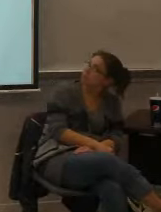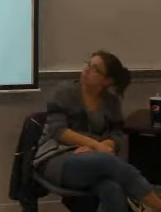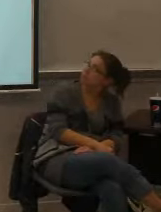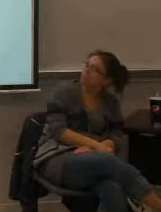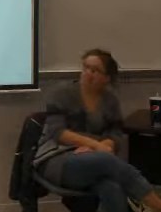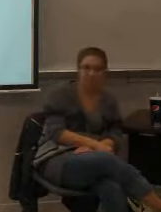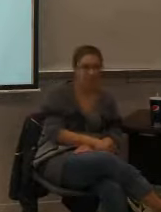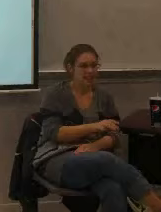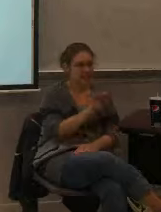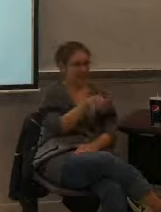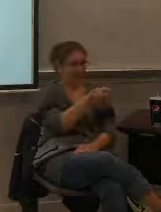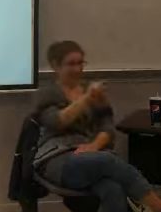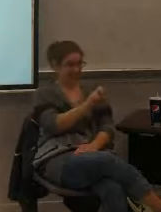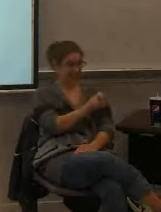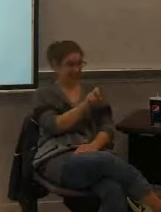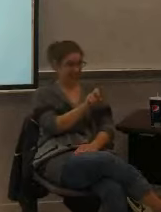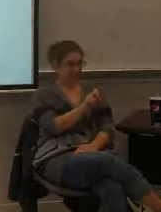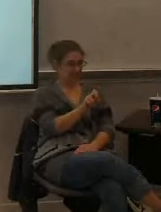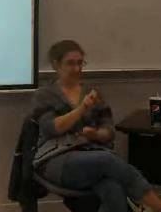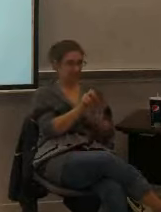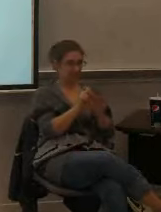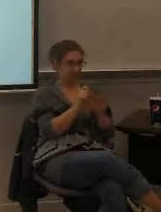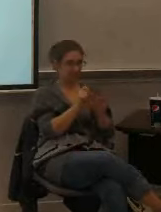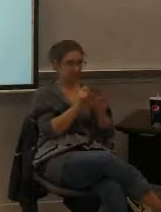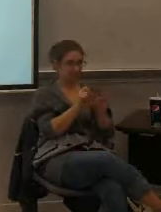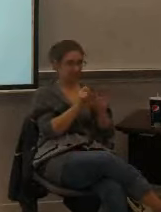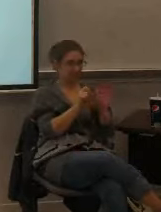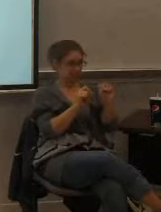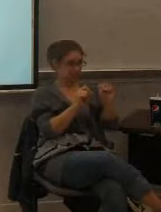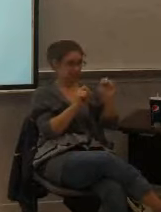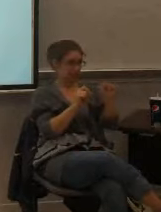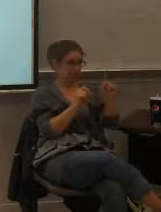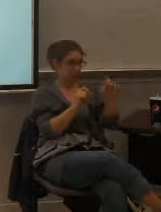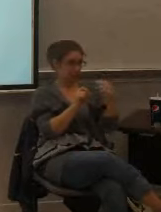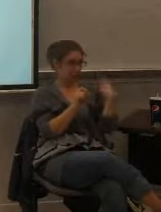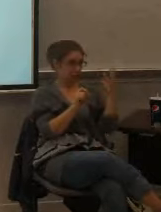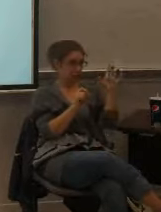sits just to the east of Seattle